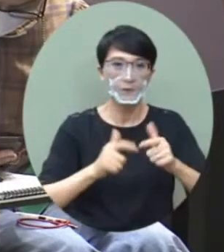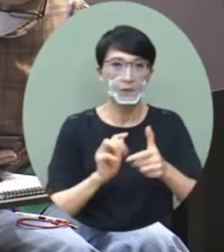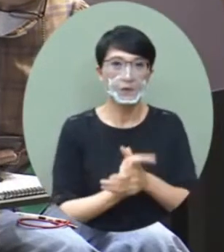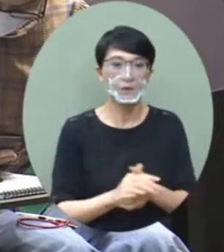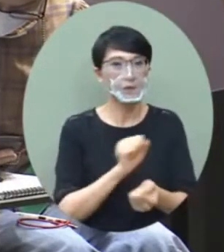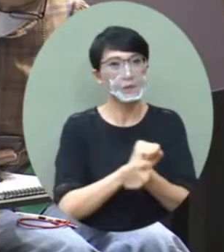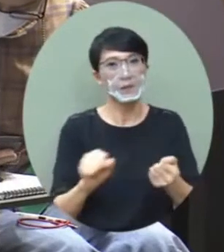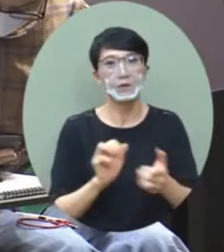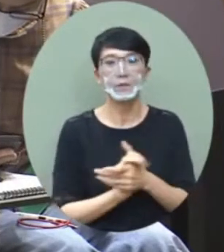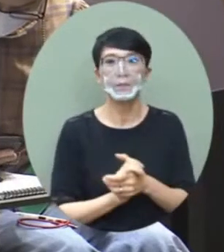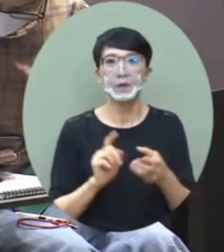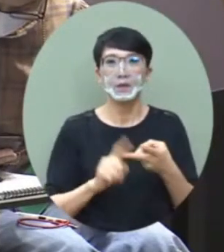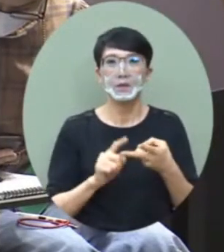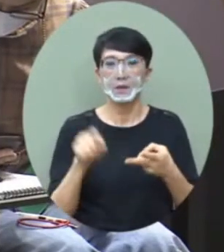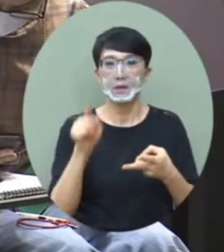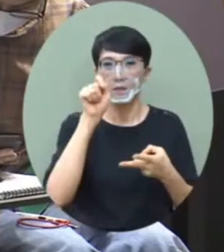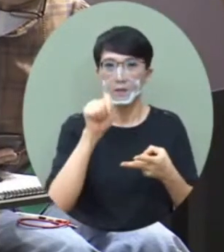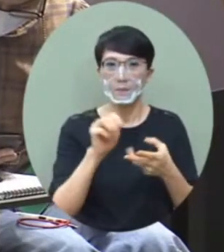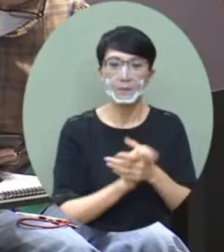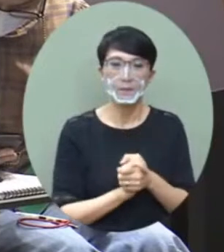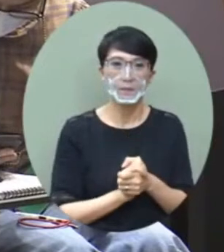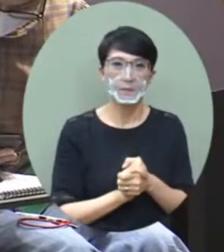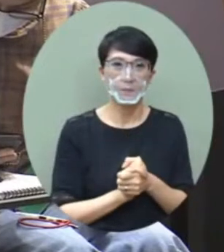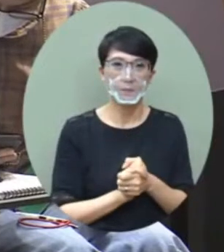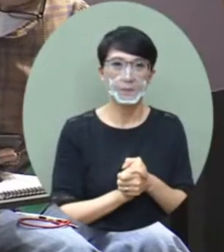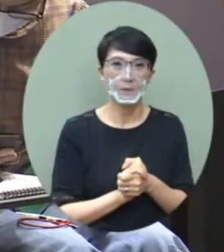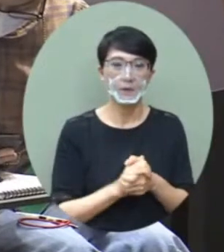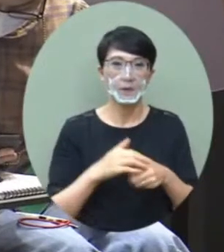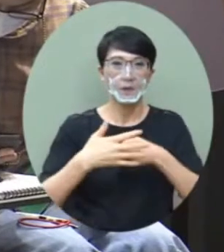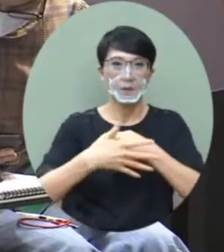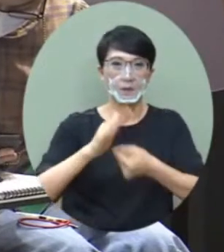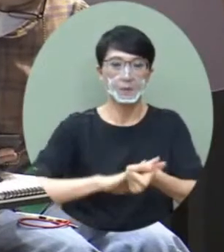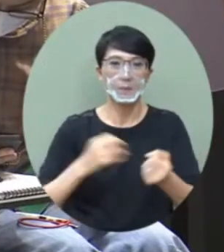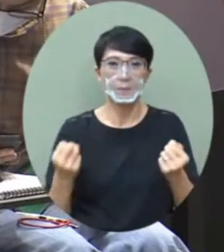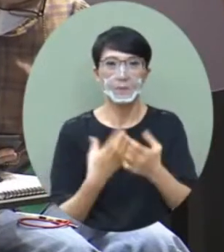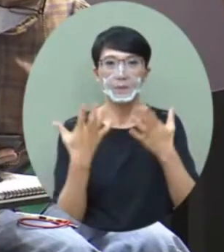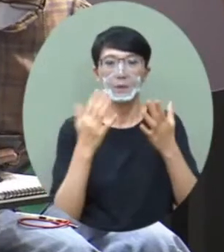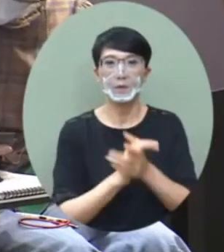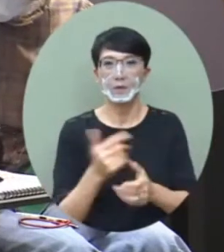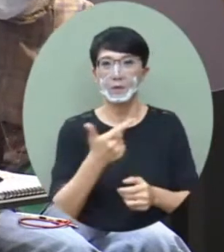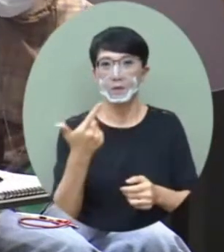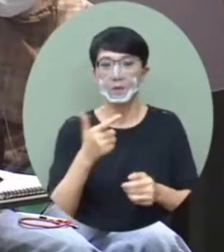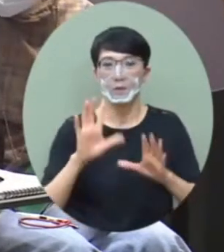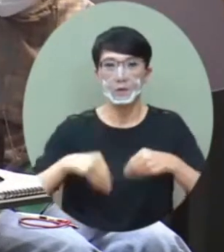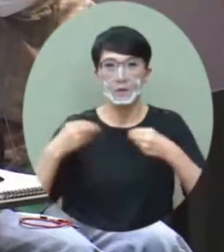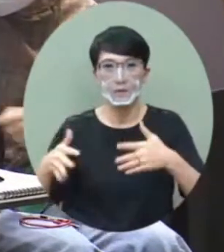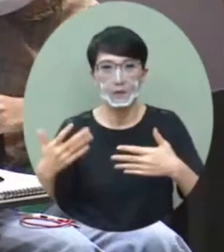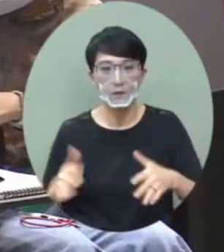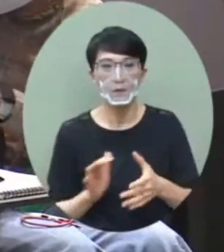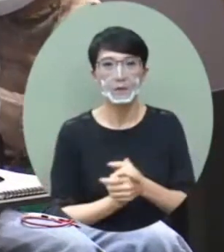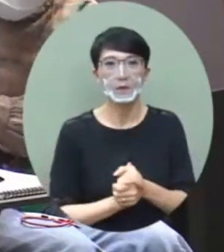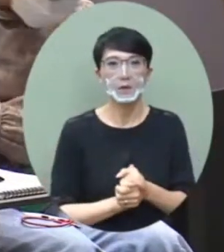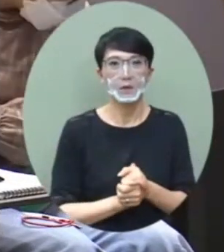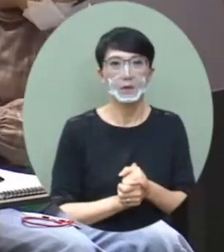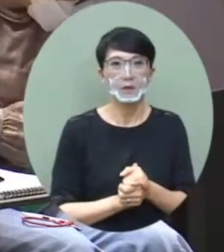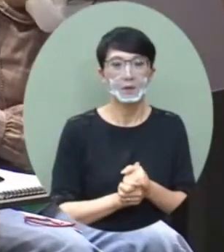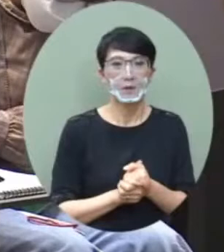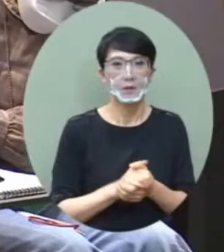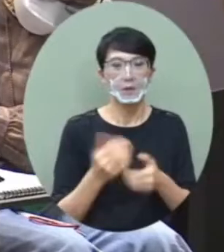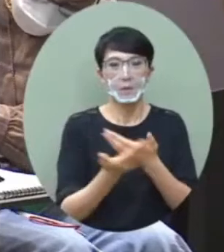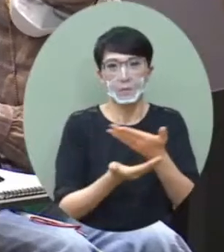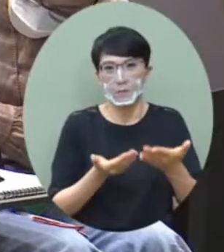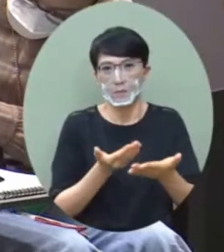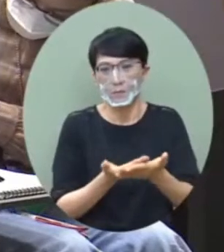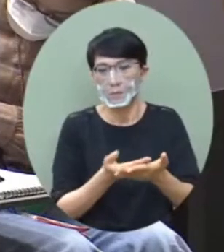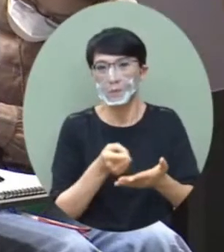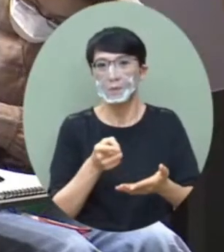What plans do the government have to overcome this issue? Second question, since the 5th wave of the pandemic started, there